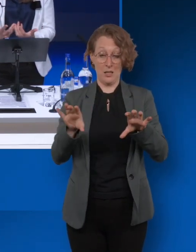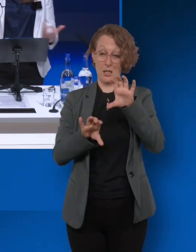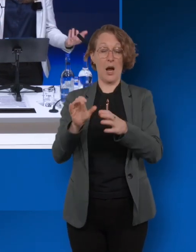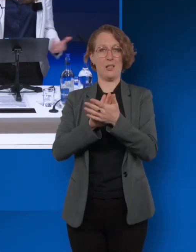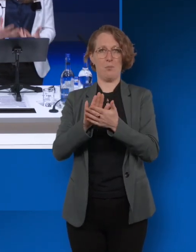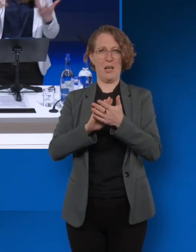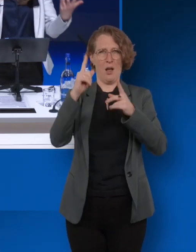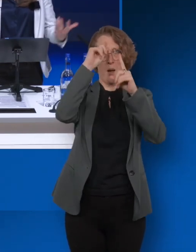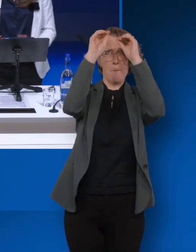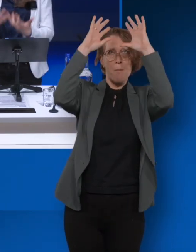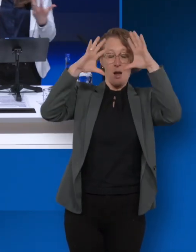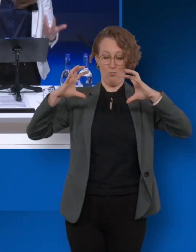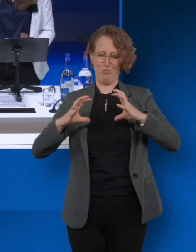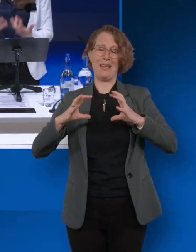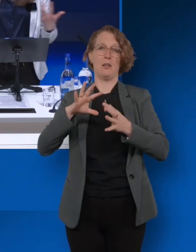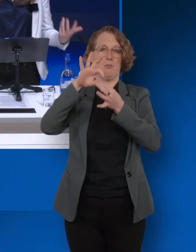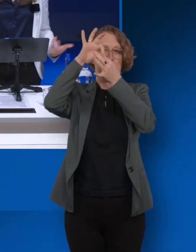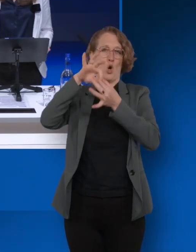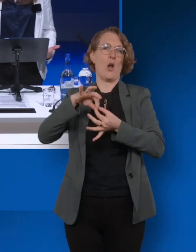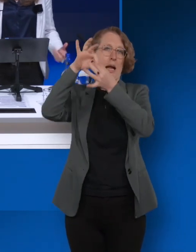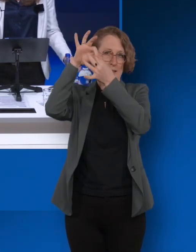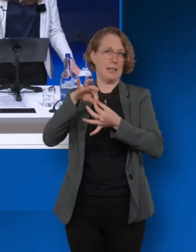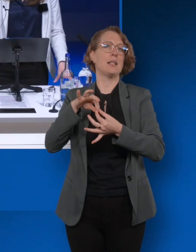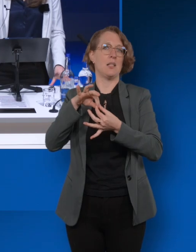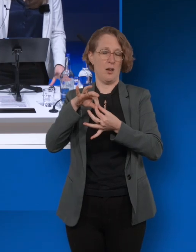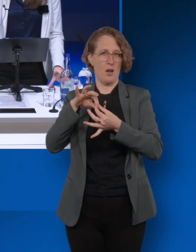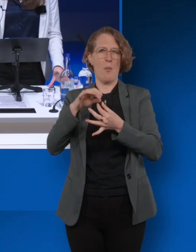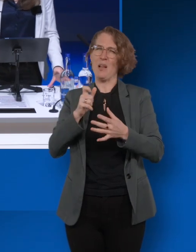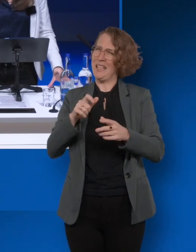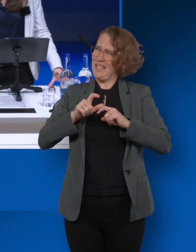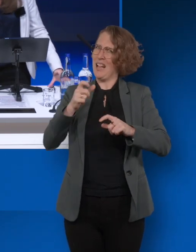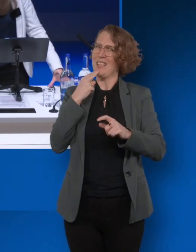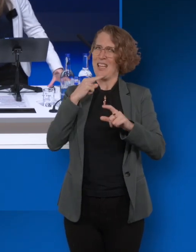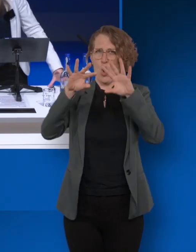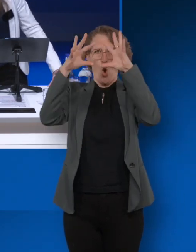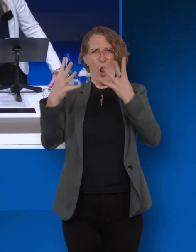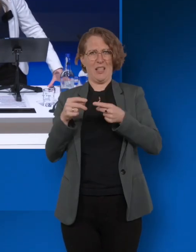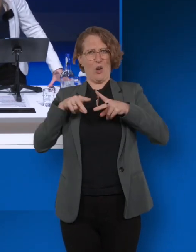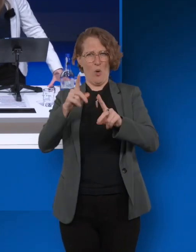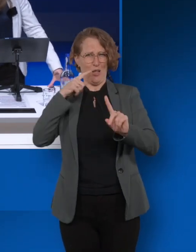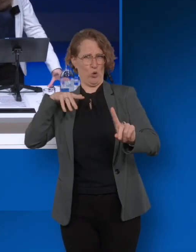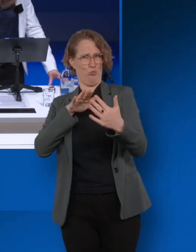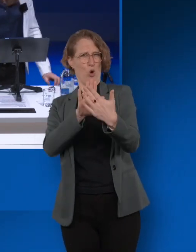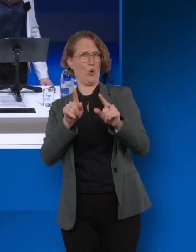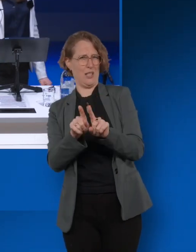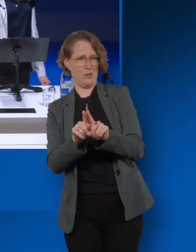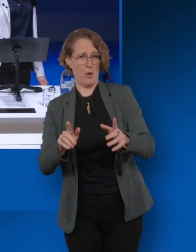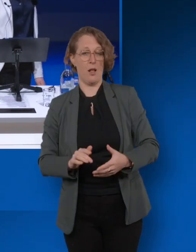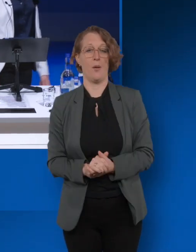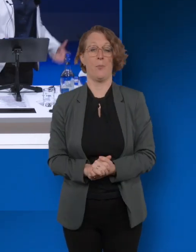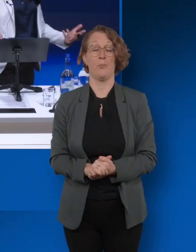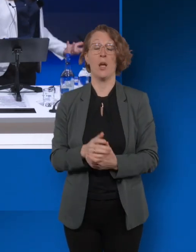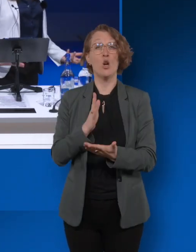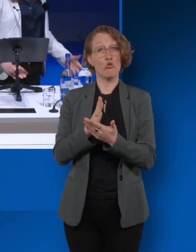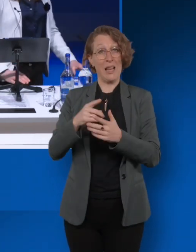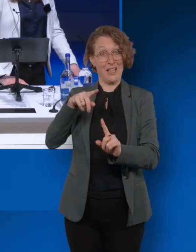to be very closely connected. So we still need some holistic way of thinking about it. But the challenge of this